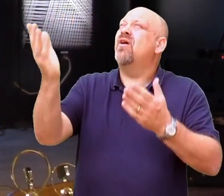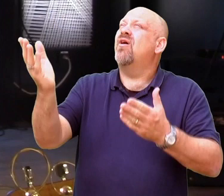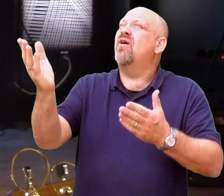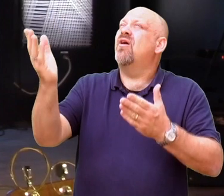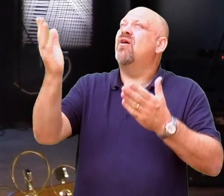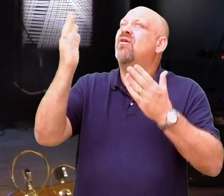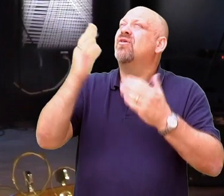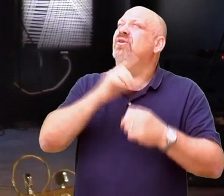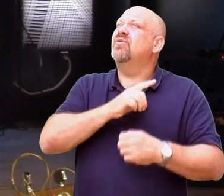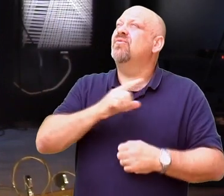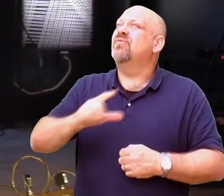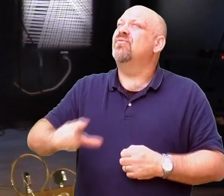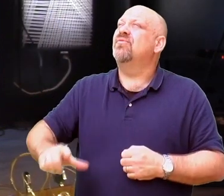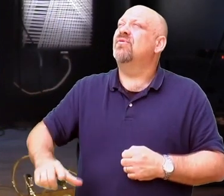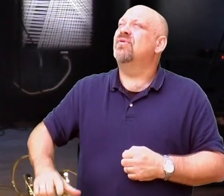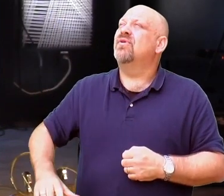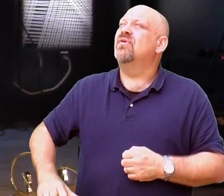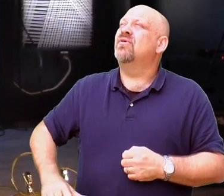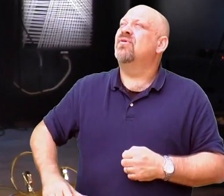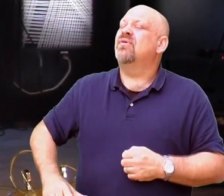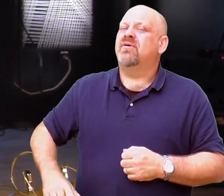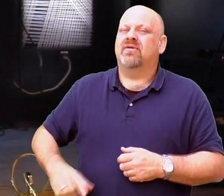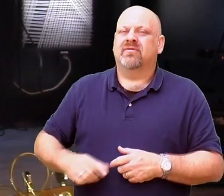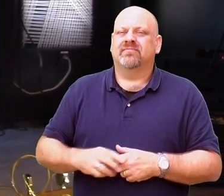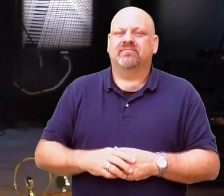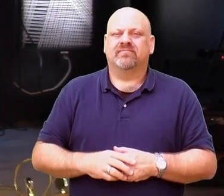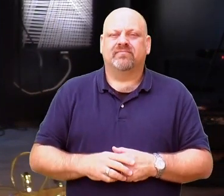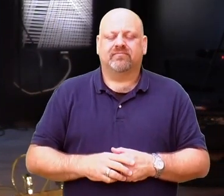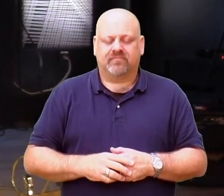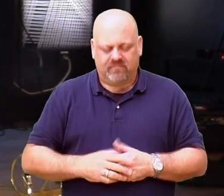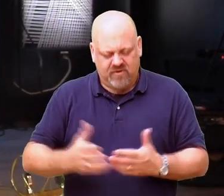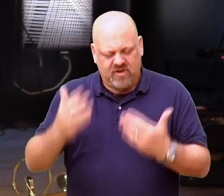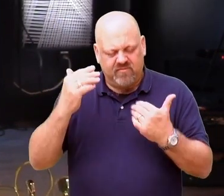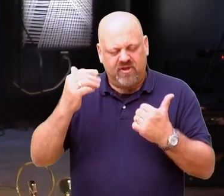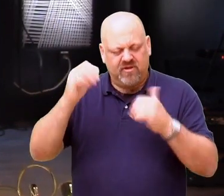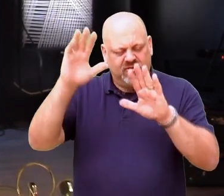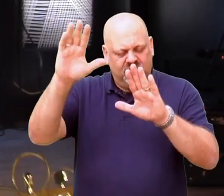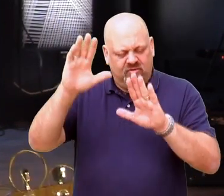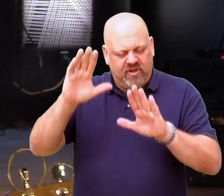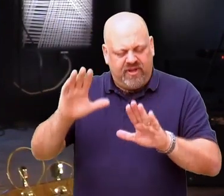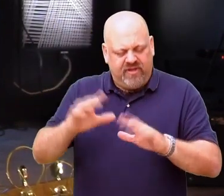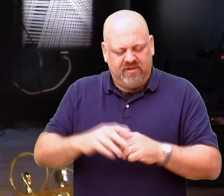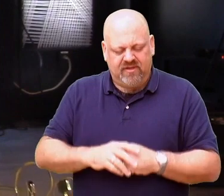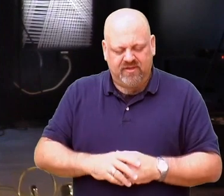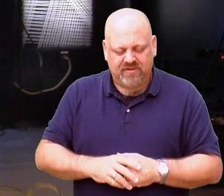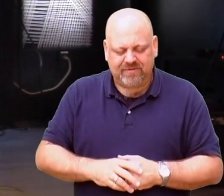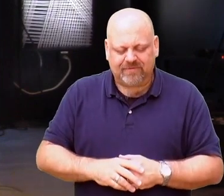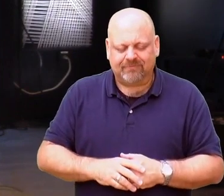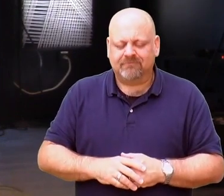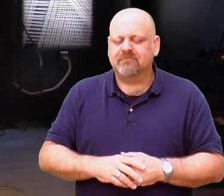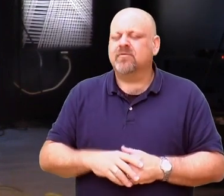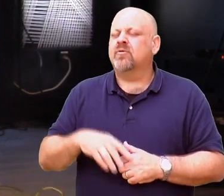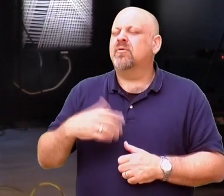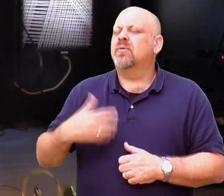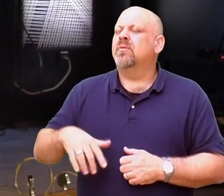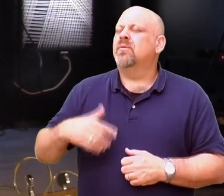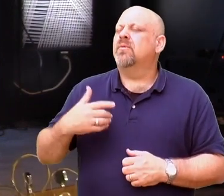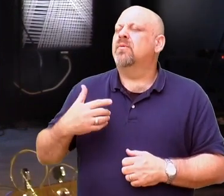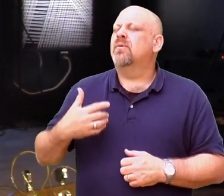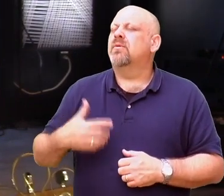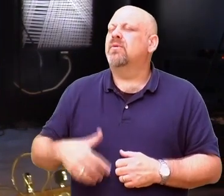And great are you, Lord. Come on, and great.